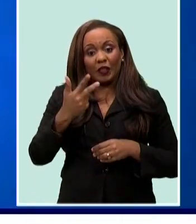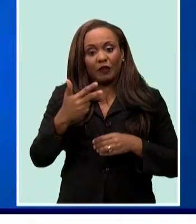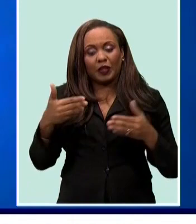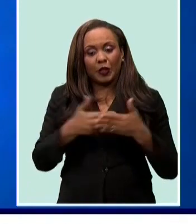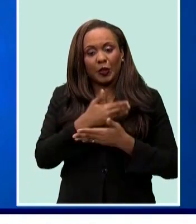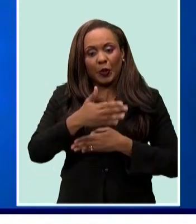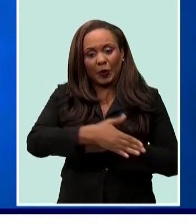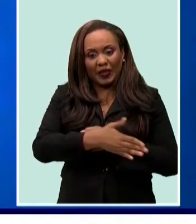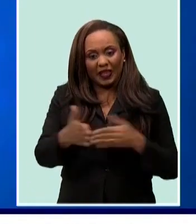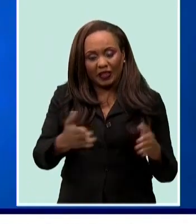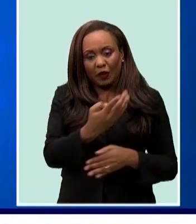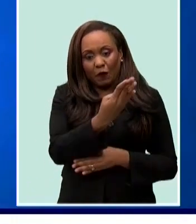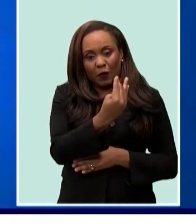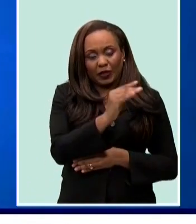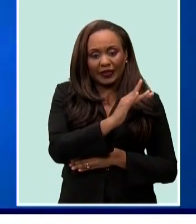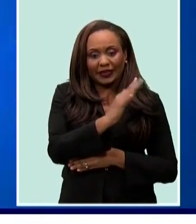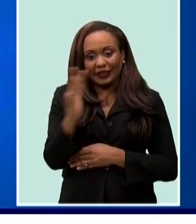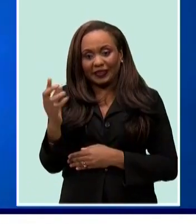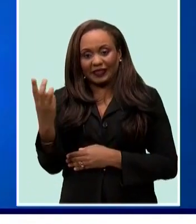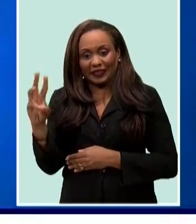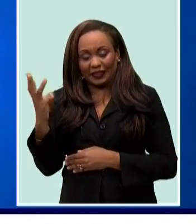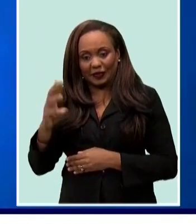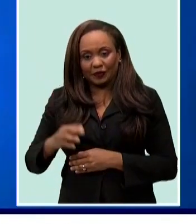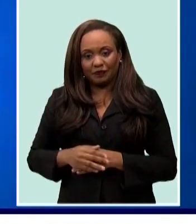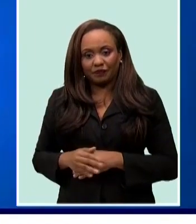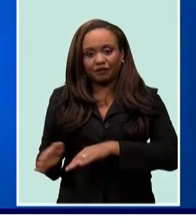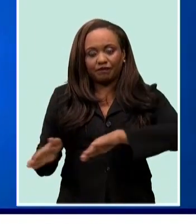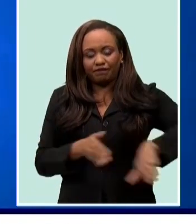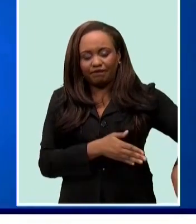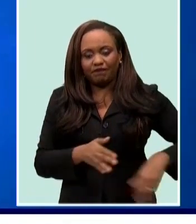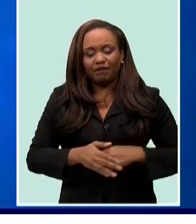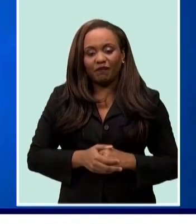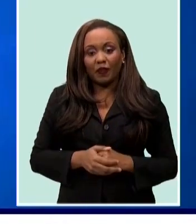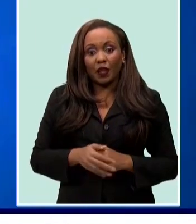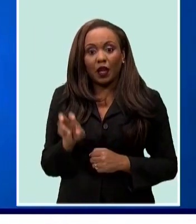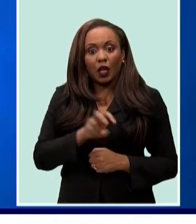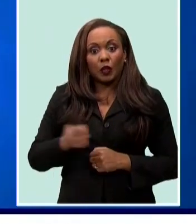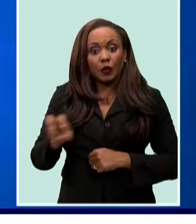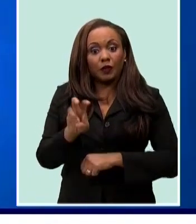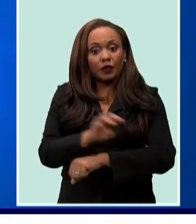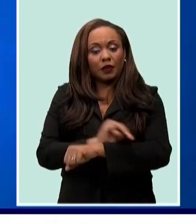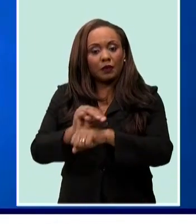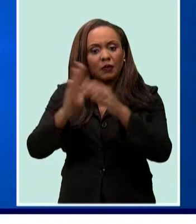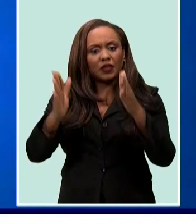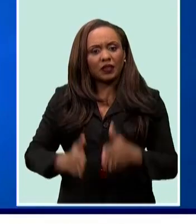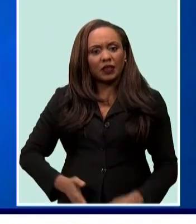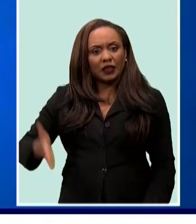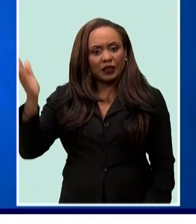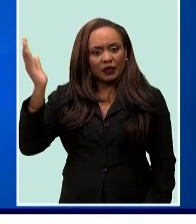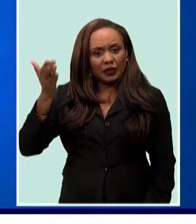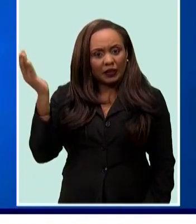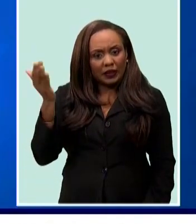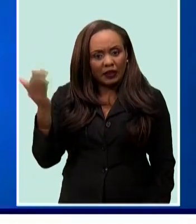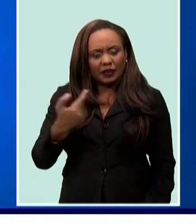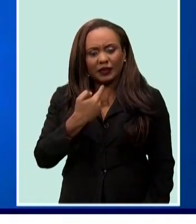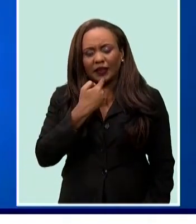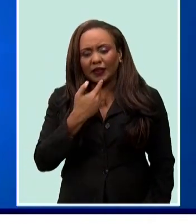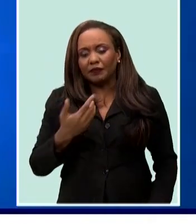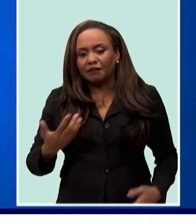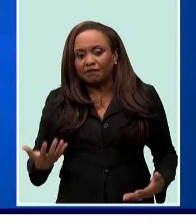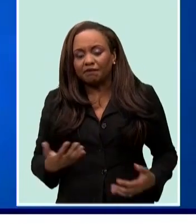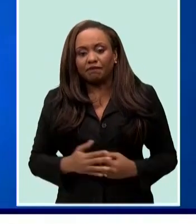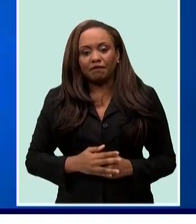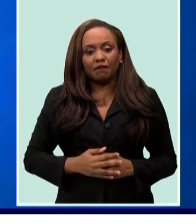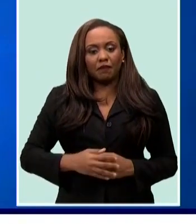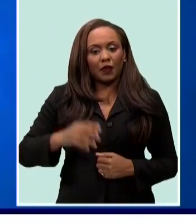at the Grantley Adams International Airport. Now, in another story, Tourism Minister Carrie Simmons also speaking, he said that